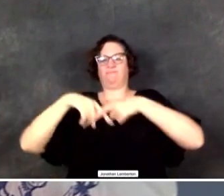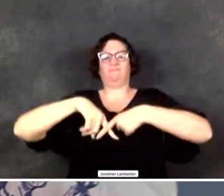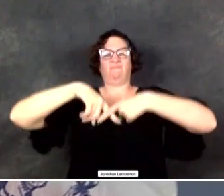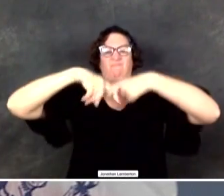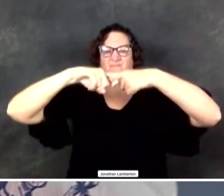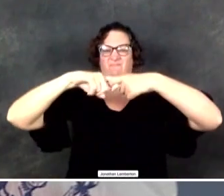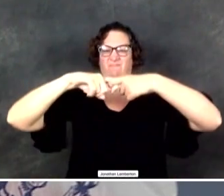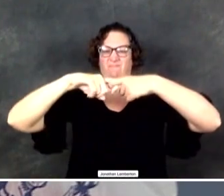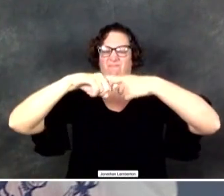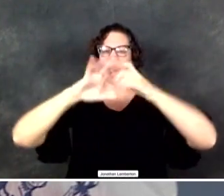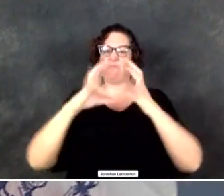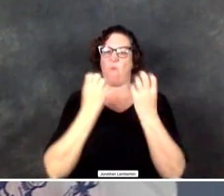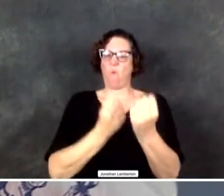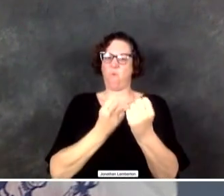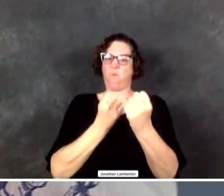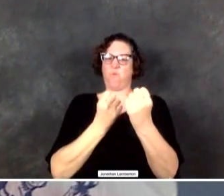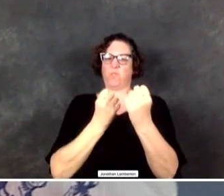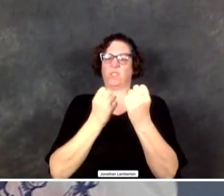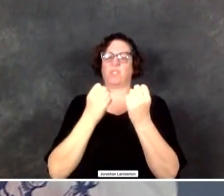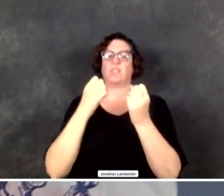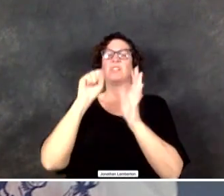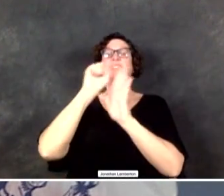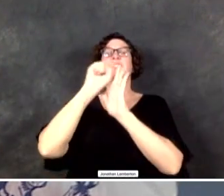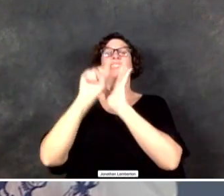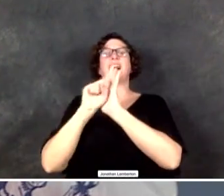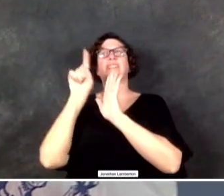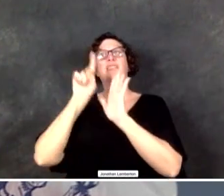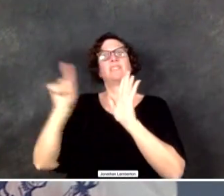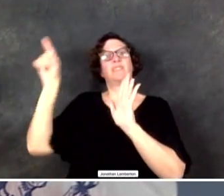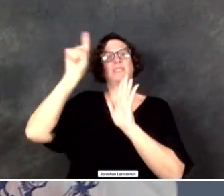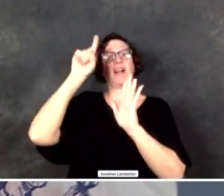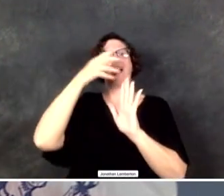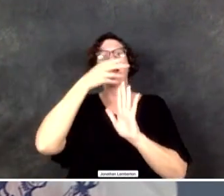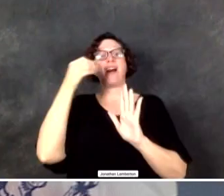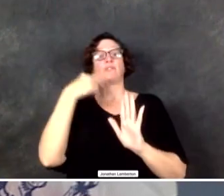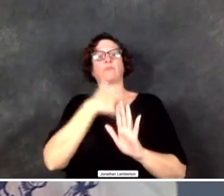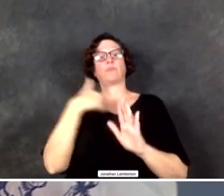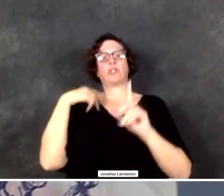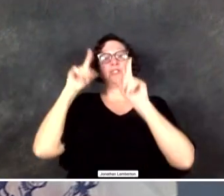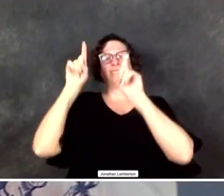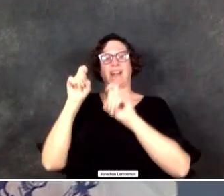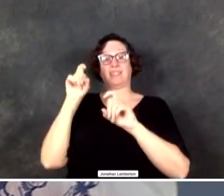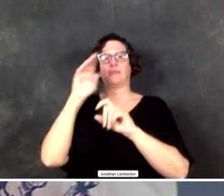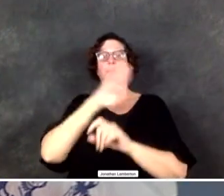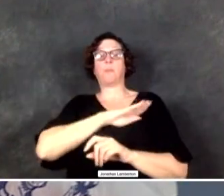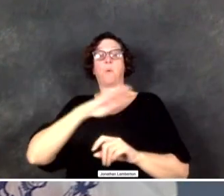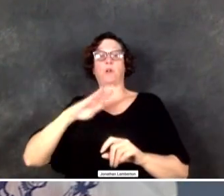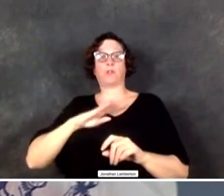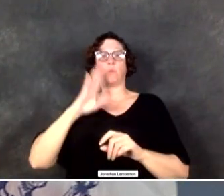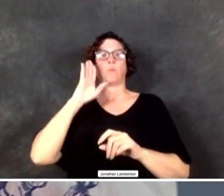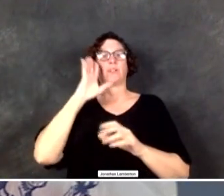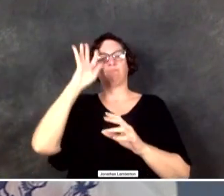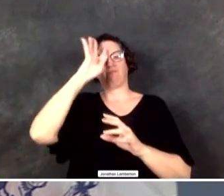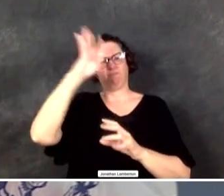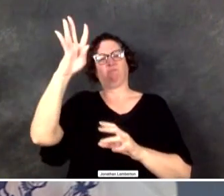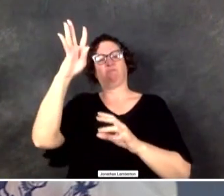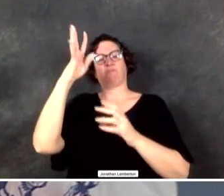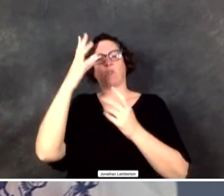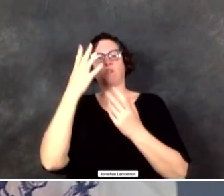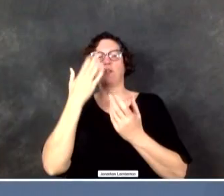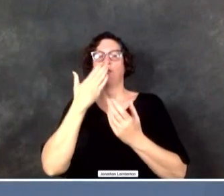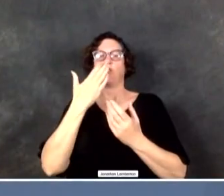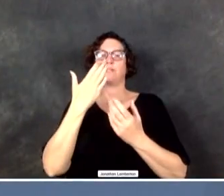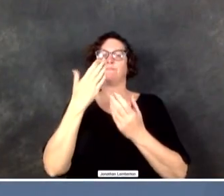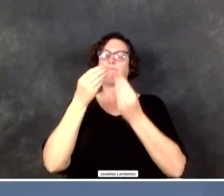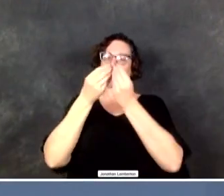way, we come up with creative solutions so we don't disrupt the lives of these children any further. But Chancellor, you take it from there. Yeah, good question.